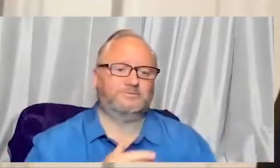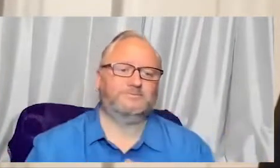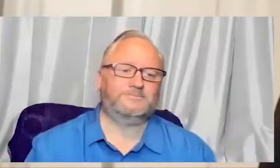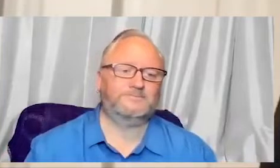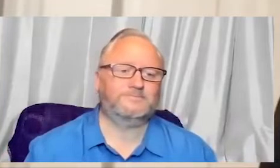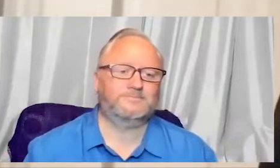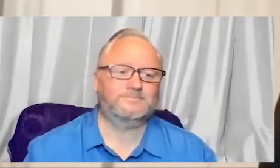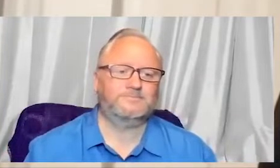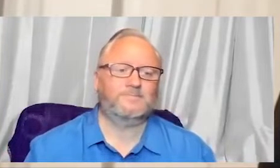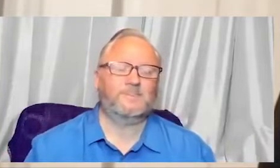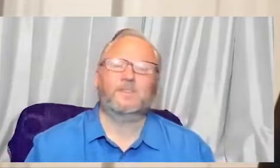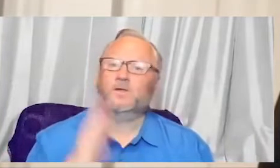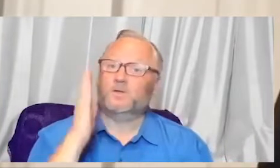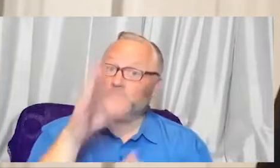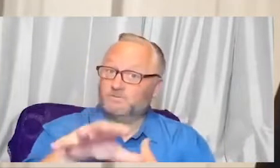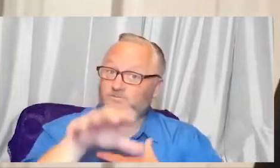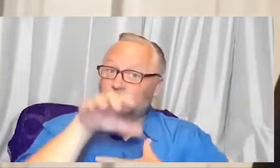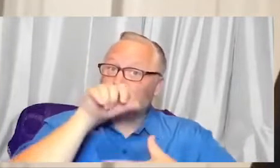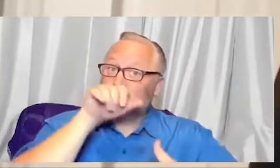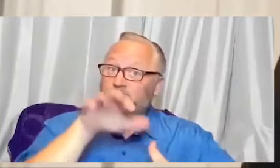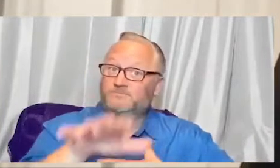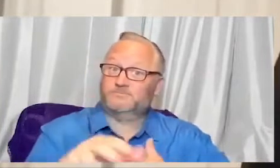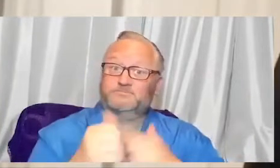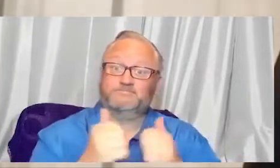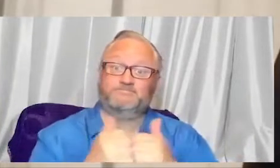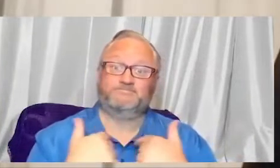Will you breathe with me?